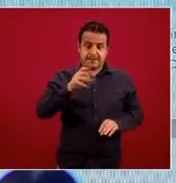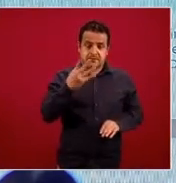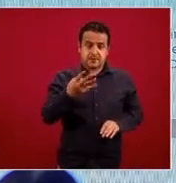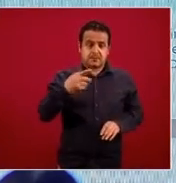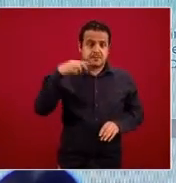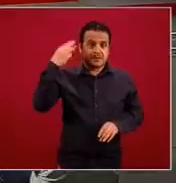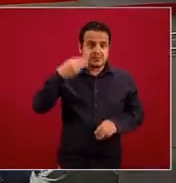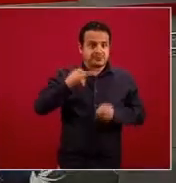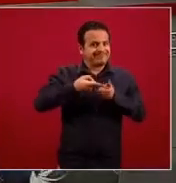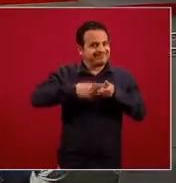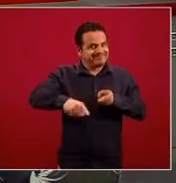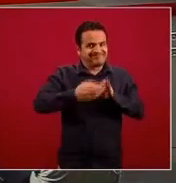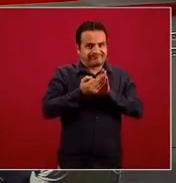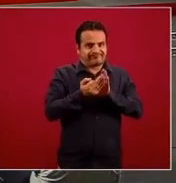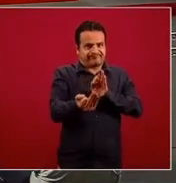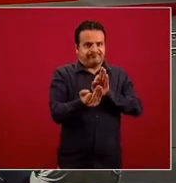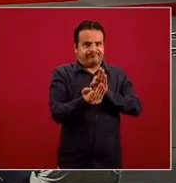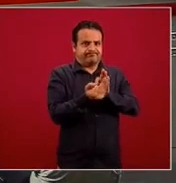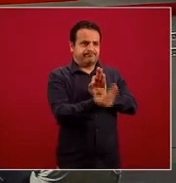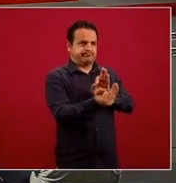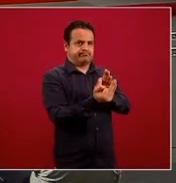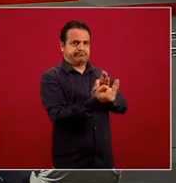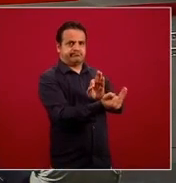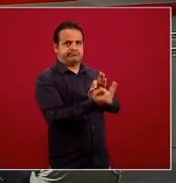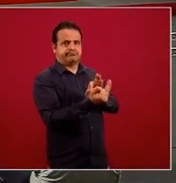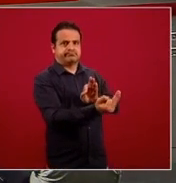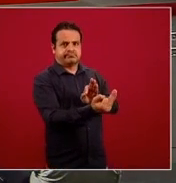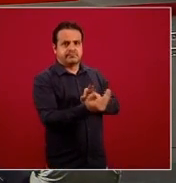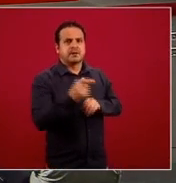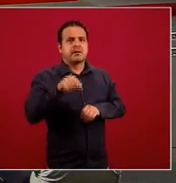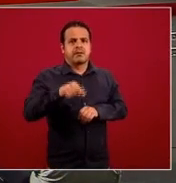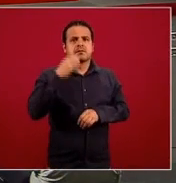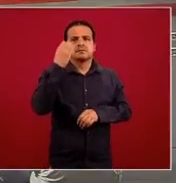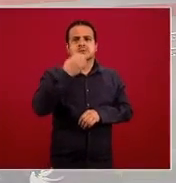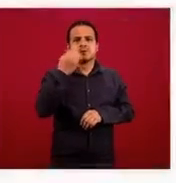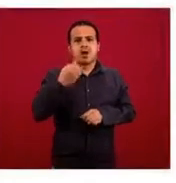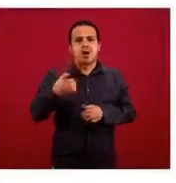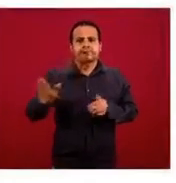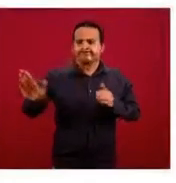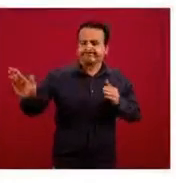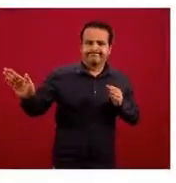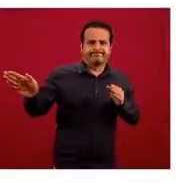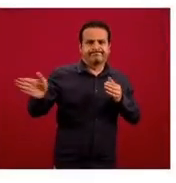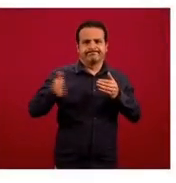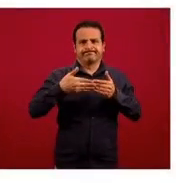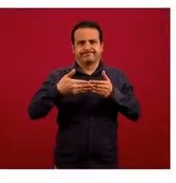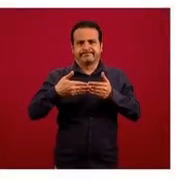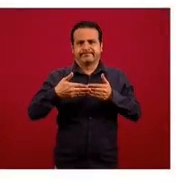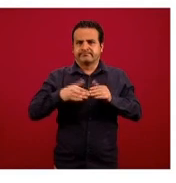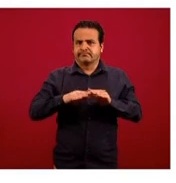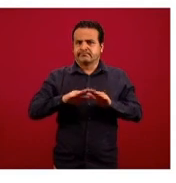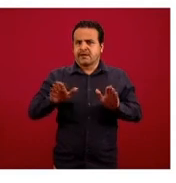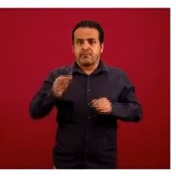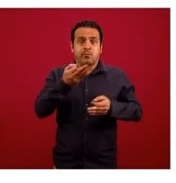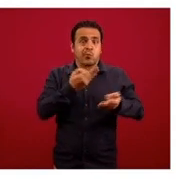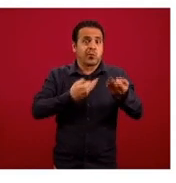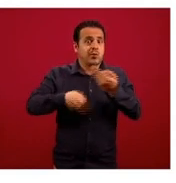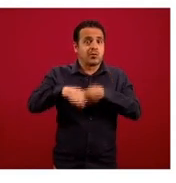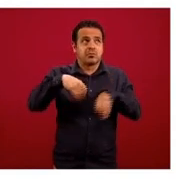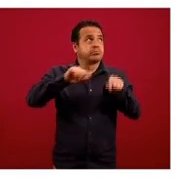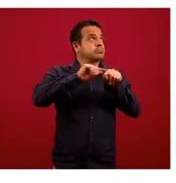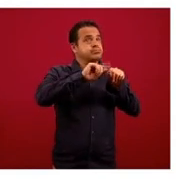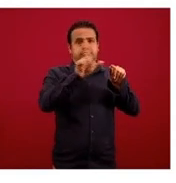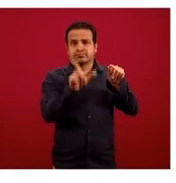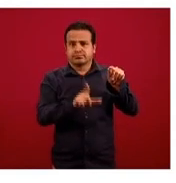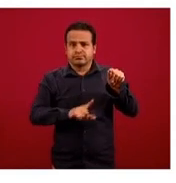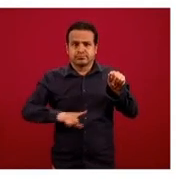safe distance program would be on March 23rd. And here we have Susan